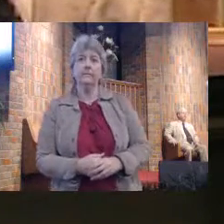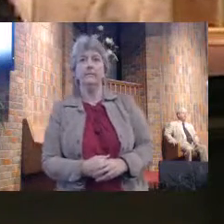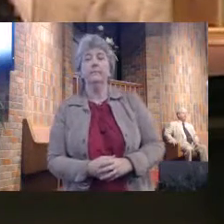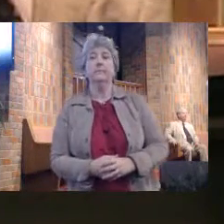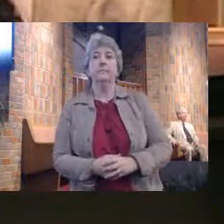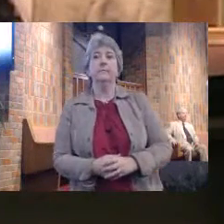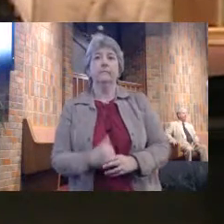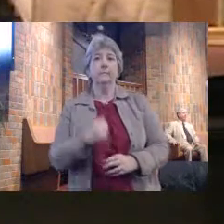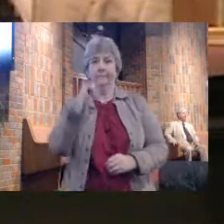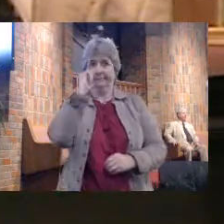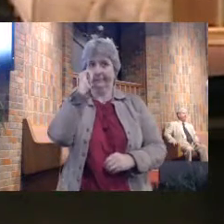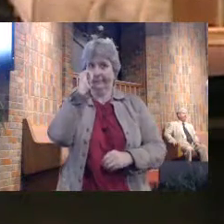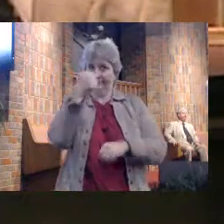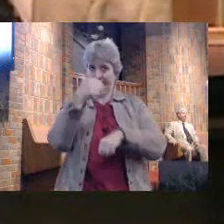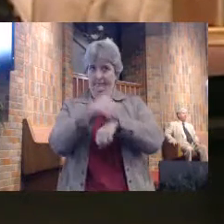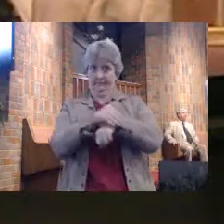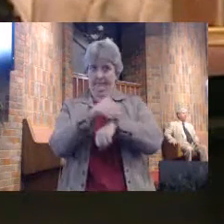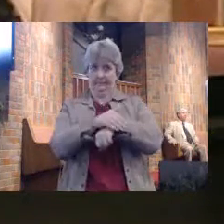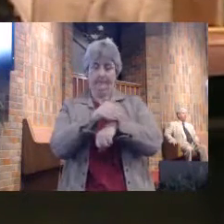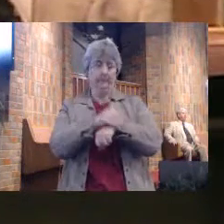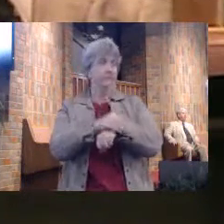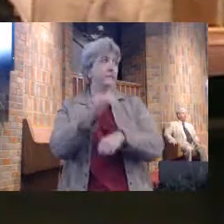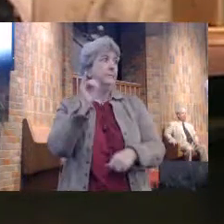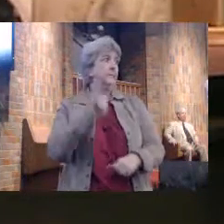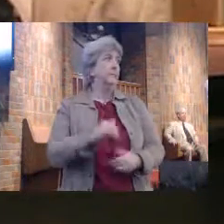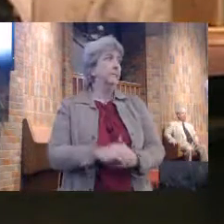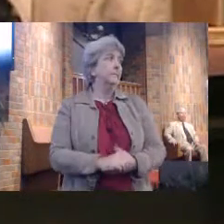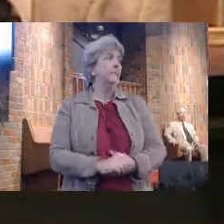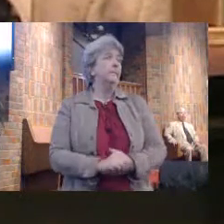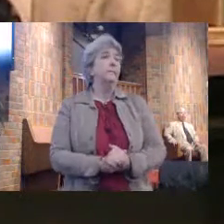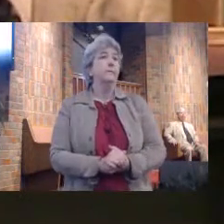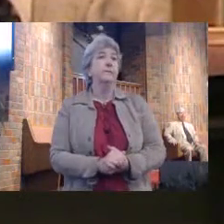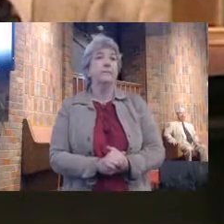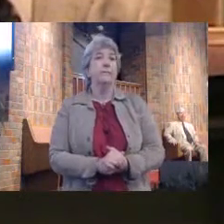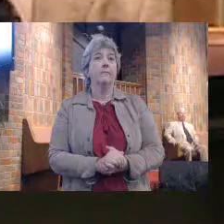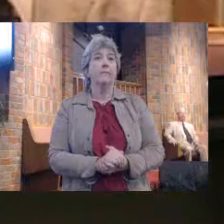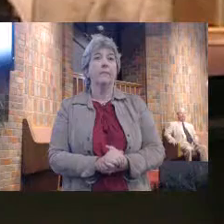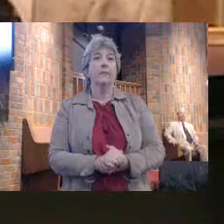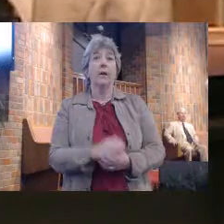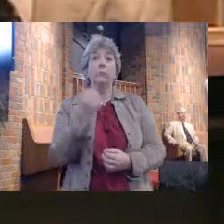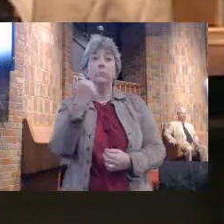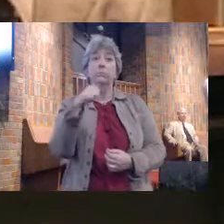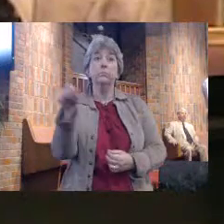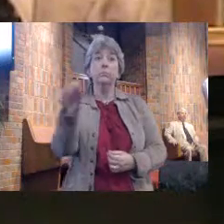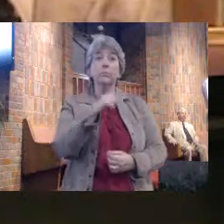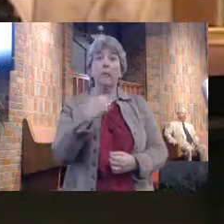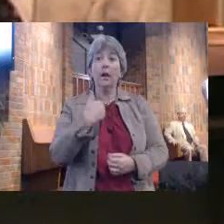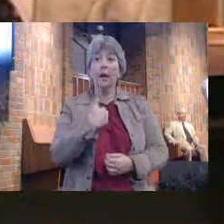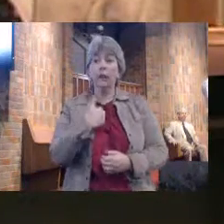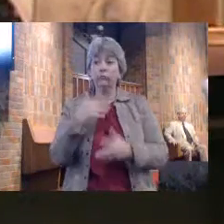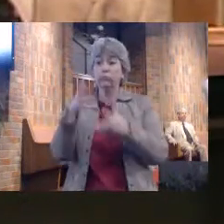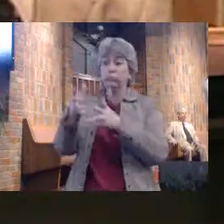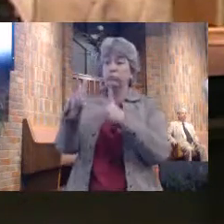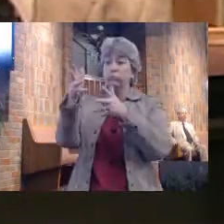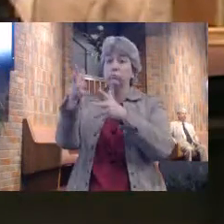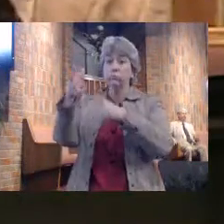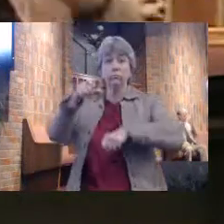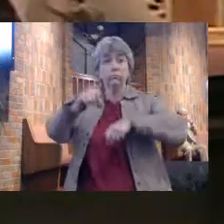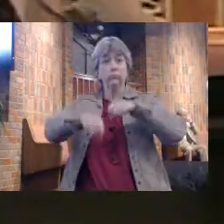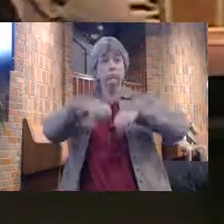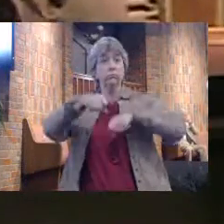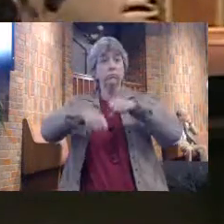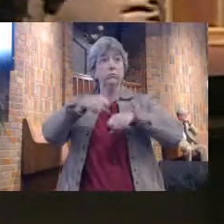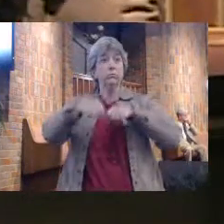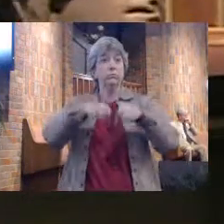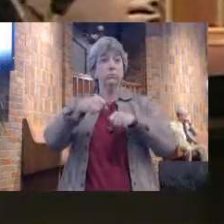That's tomorrow night. So you sign the list today. Bicycle donations. If you have a bike that's no